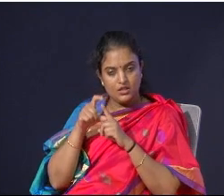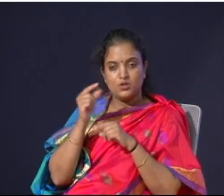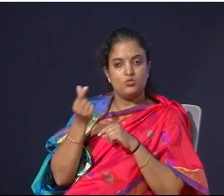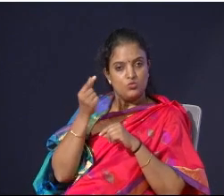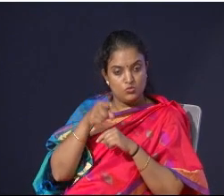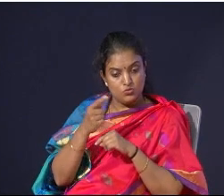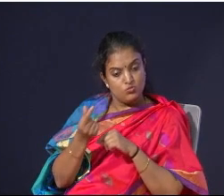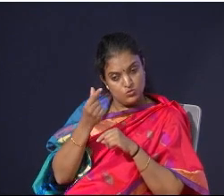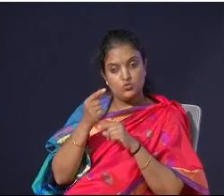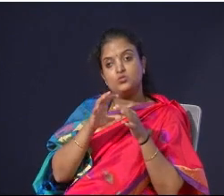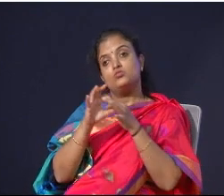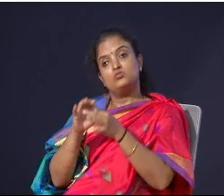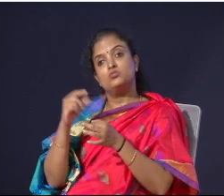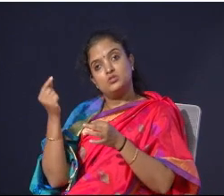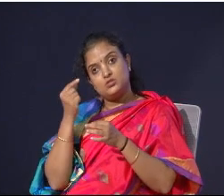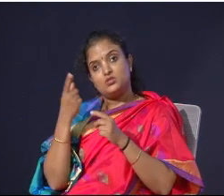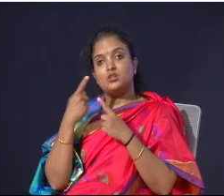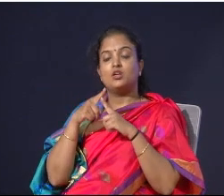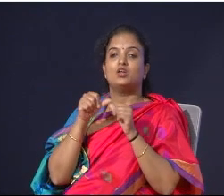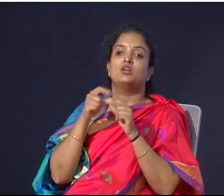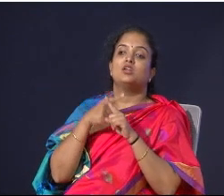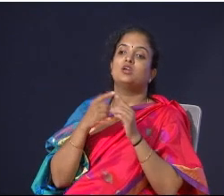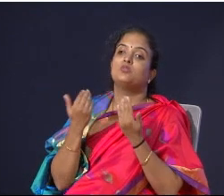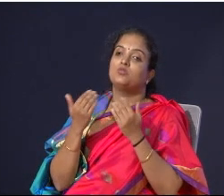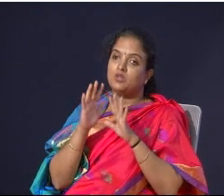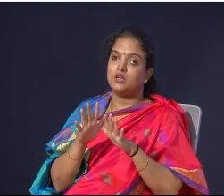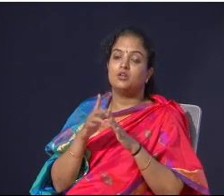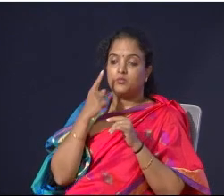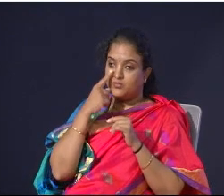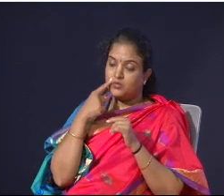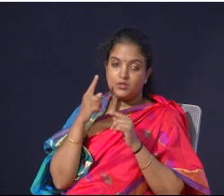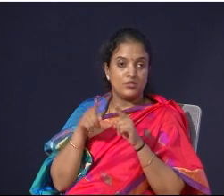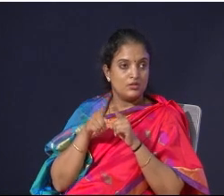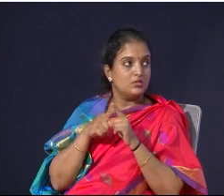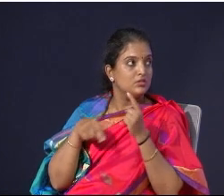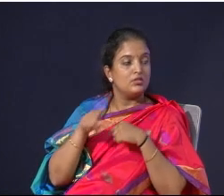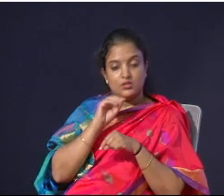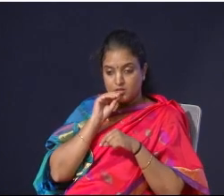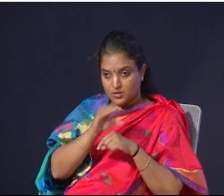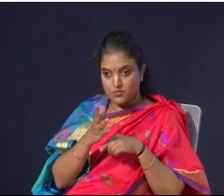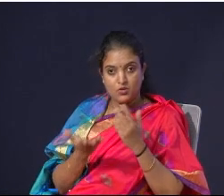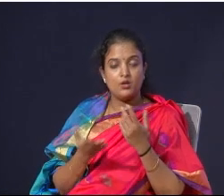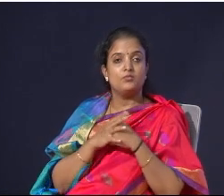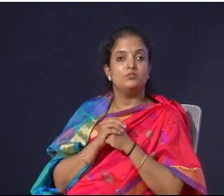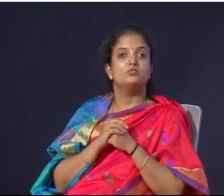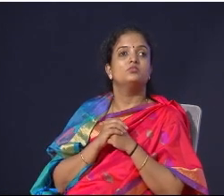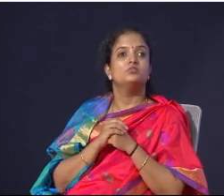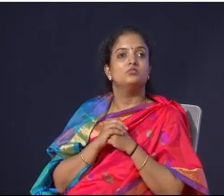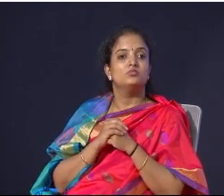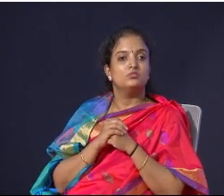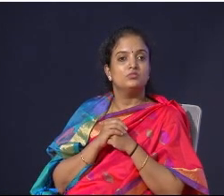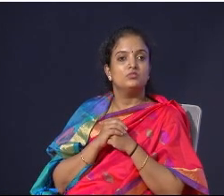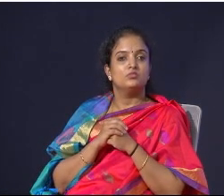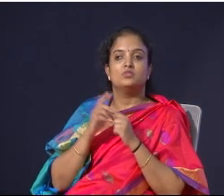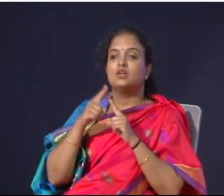how you can use it. For the tax purpose of the parents also. So we also inform them about that. Individualized